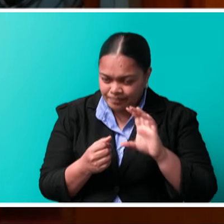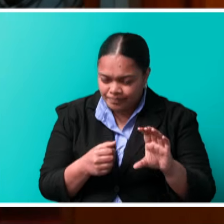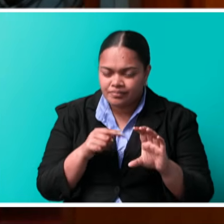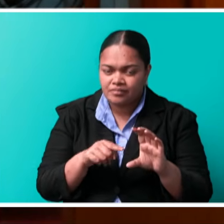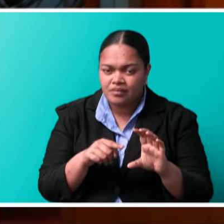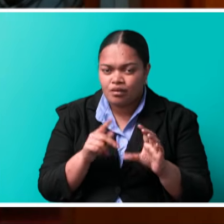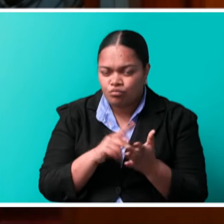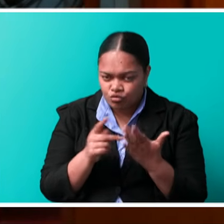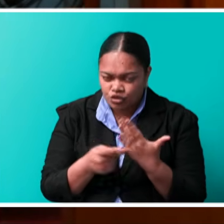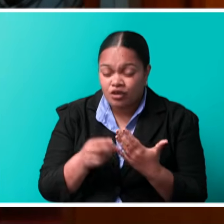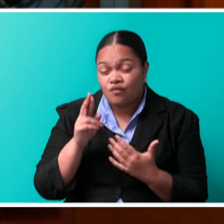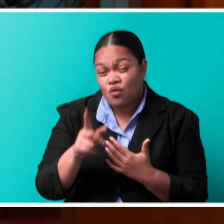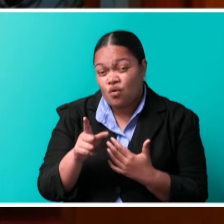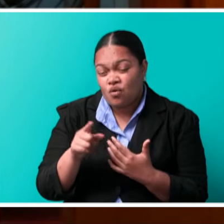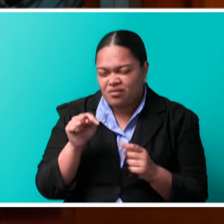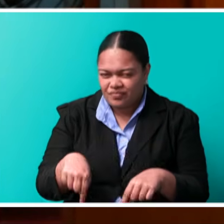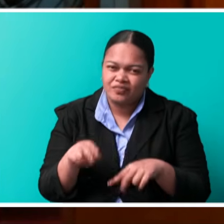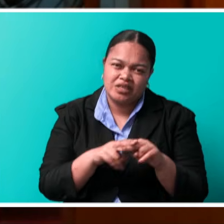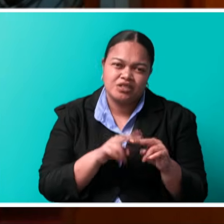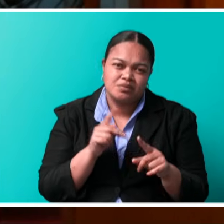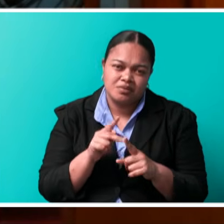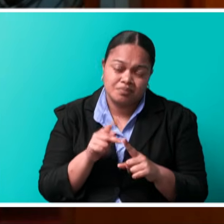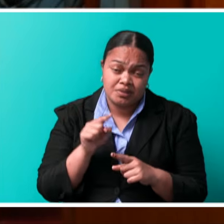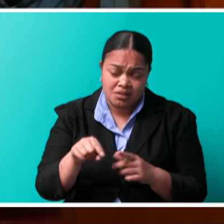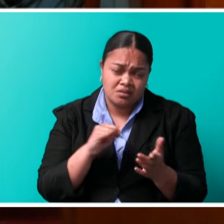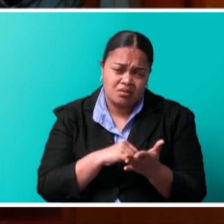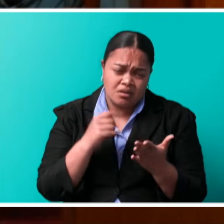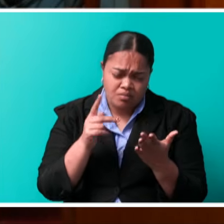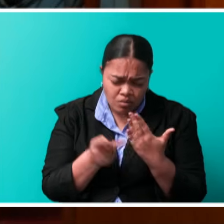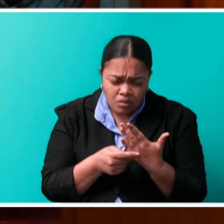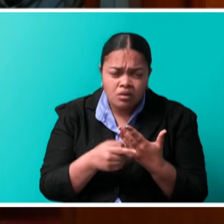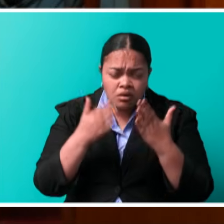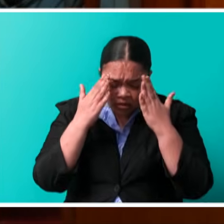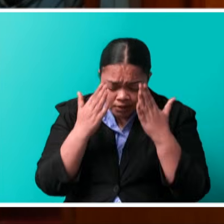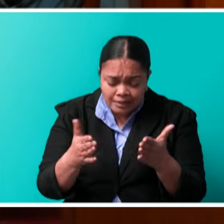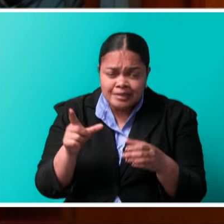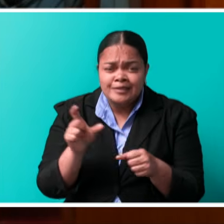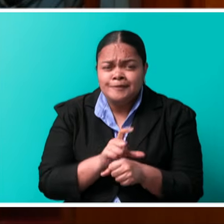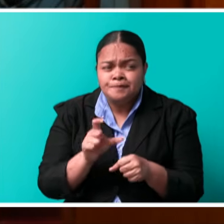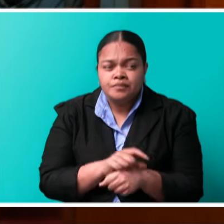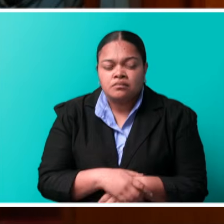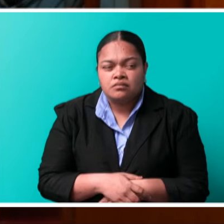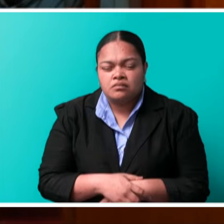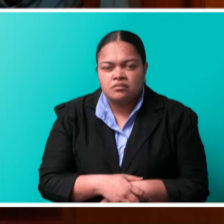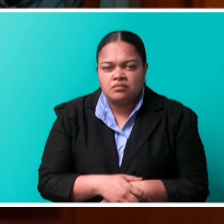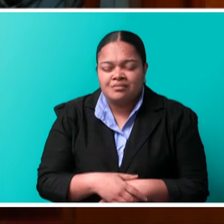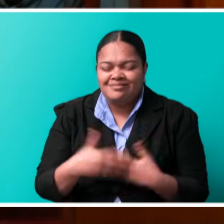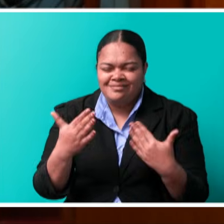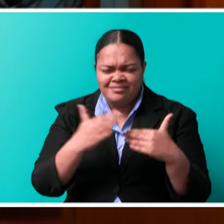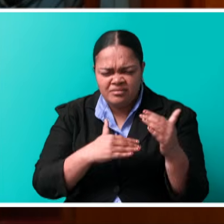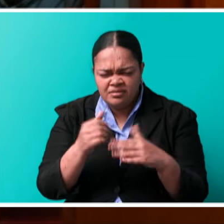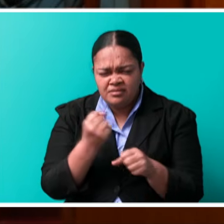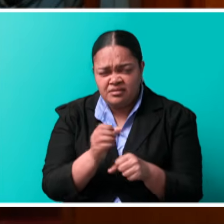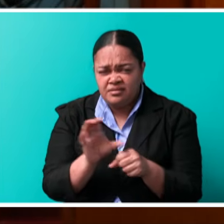our great nation. These initiatives are directly focused on creating new industrial capabilities that